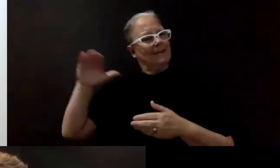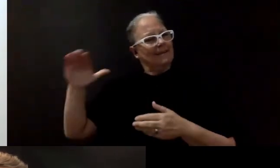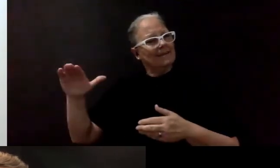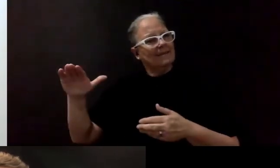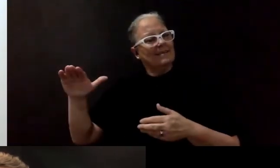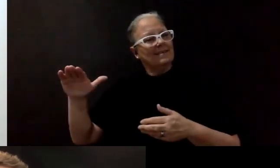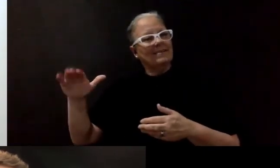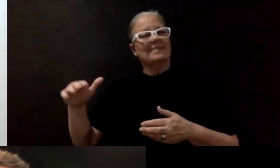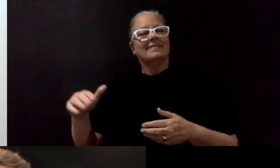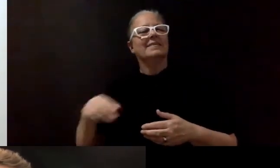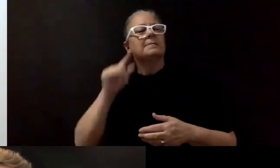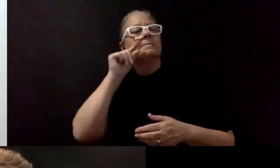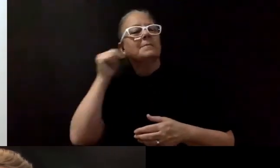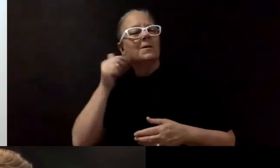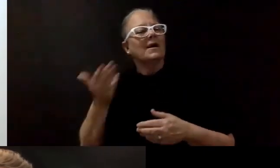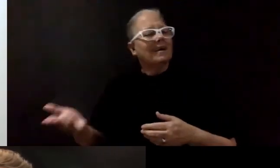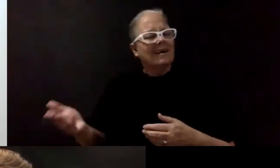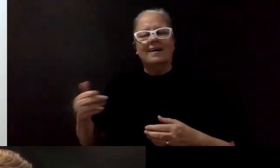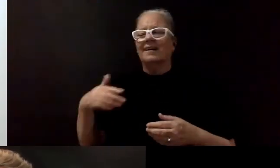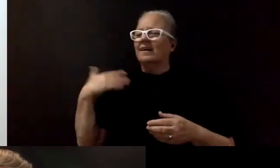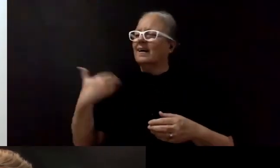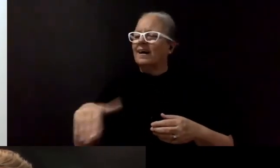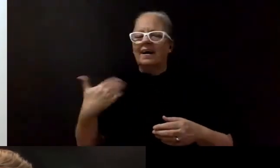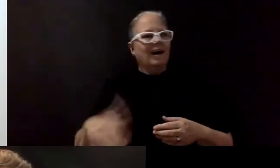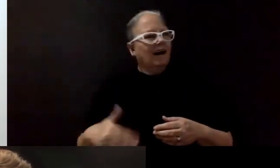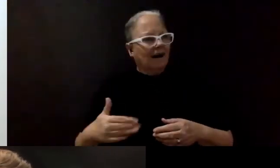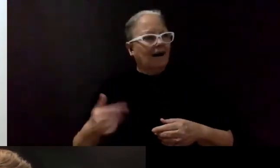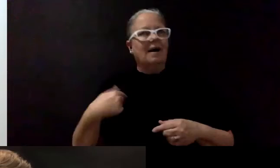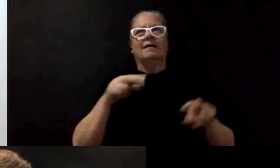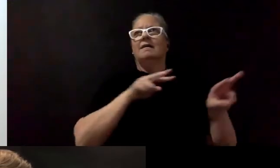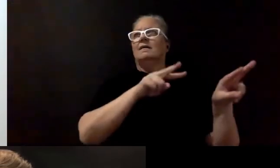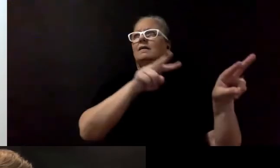reinforced to me or made me realize what it